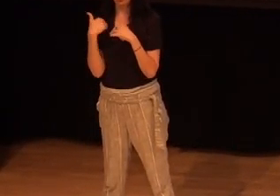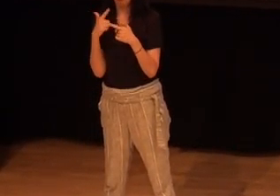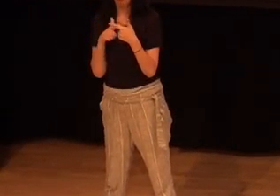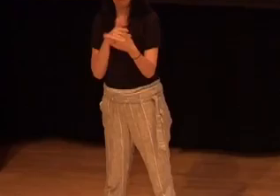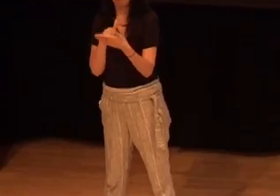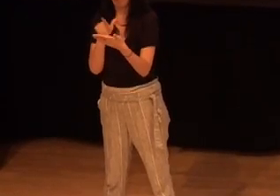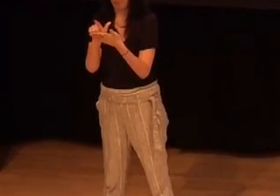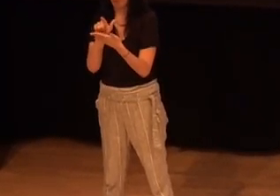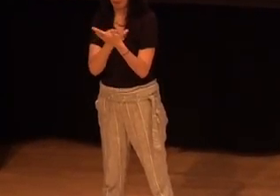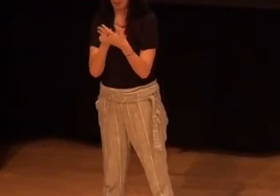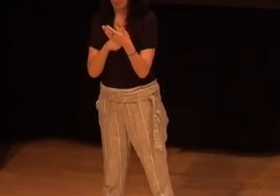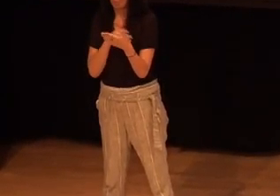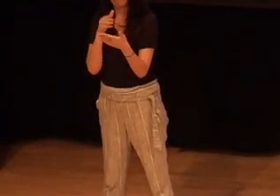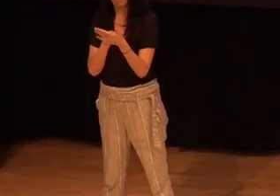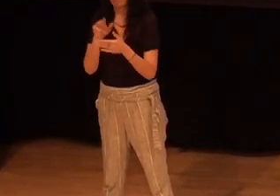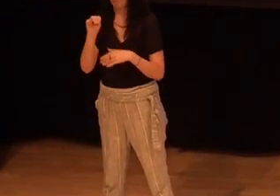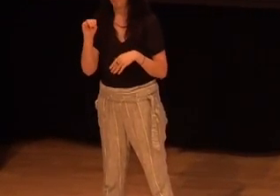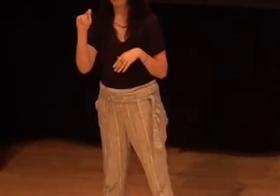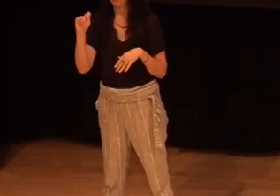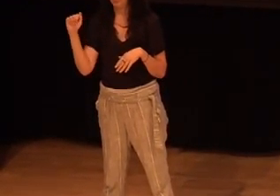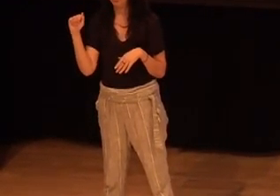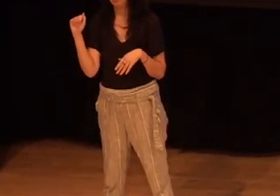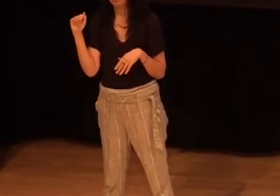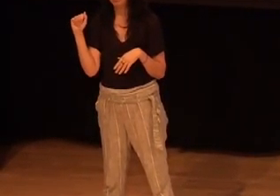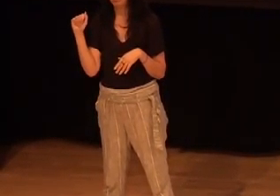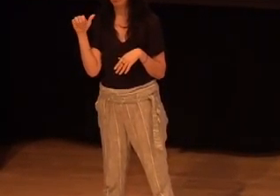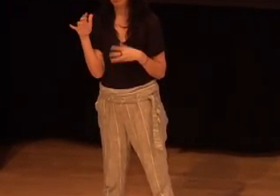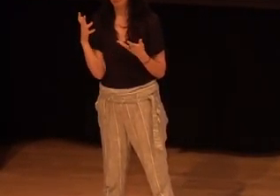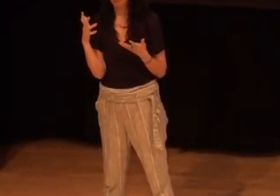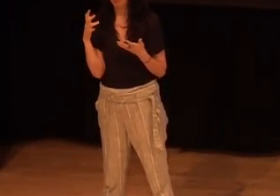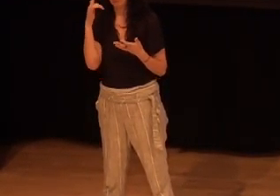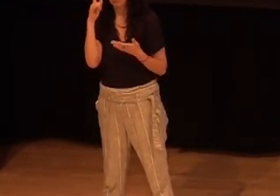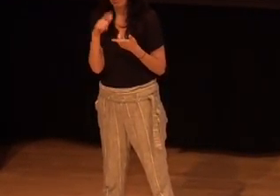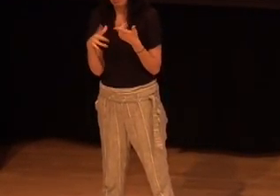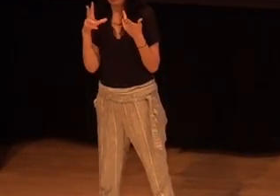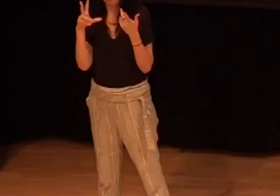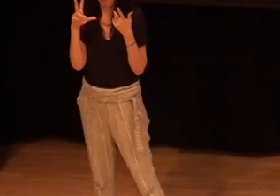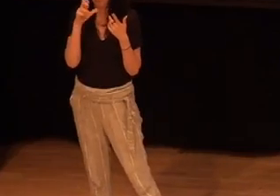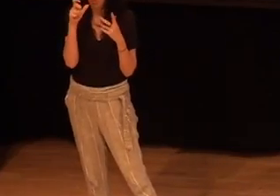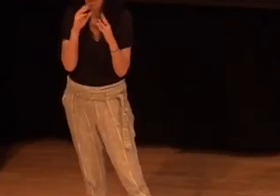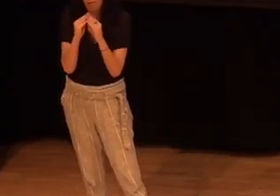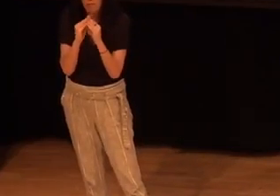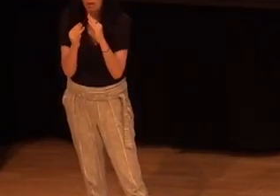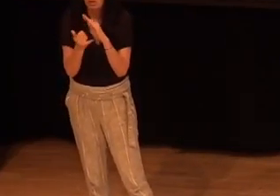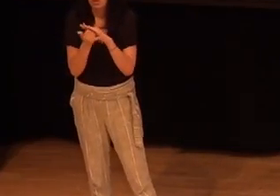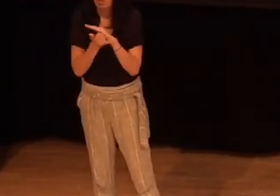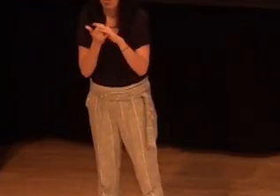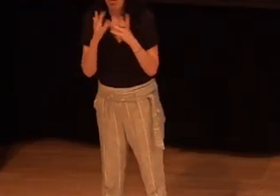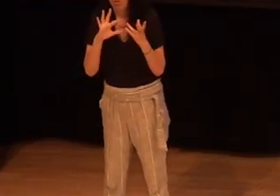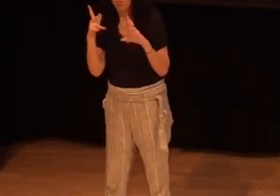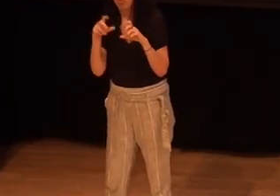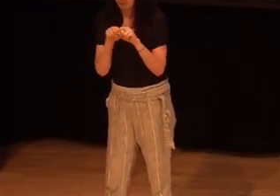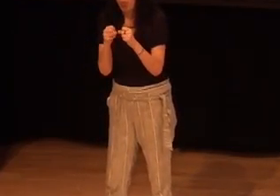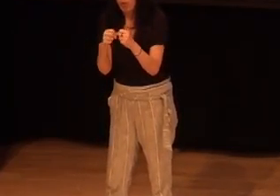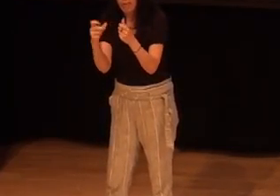lawsuit against the MTA. And this is as a result of the disrepair of the subway stations,